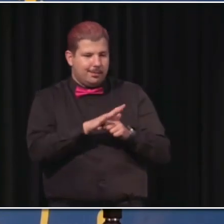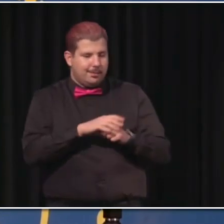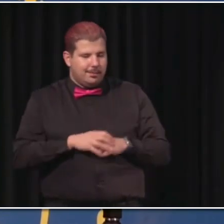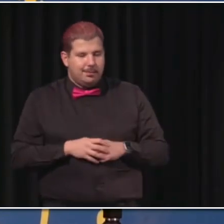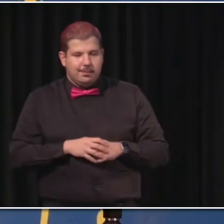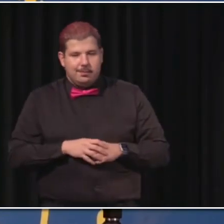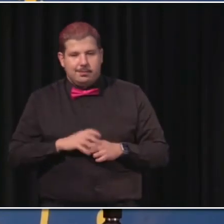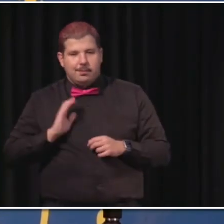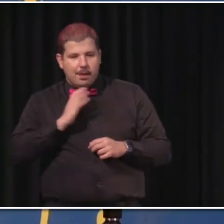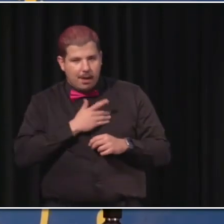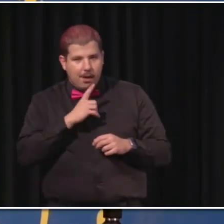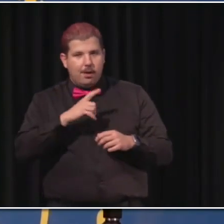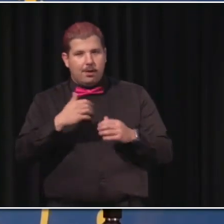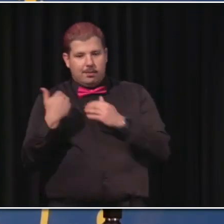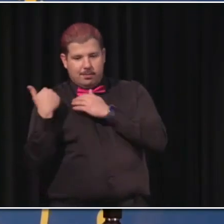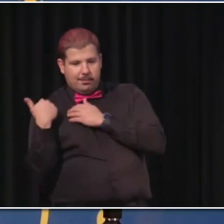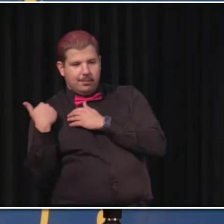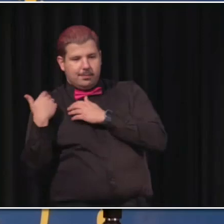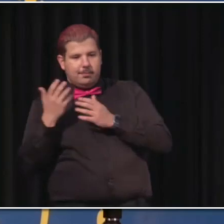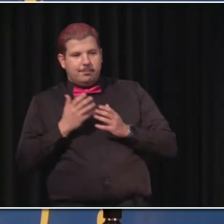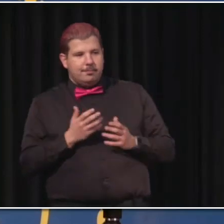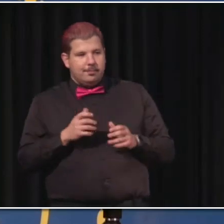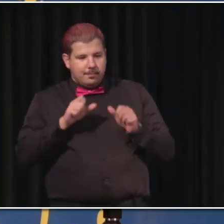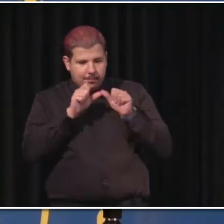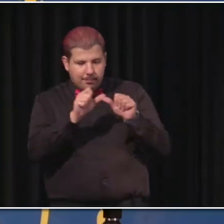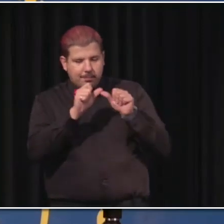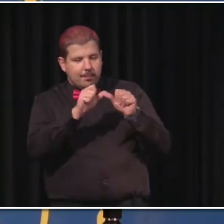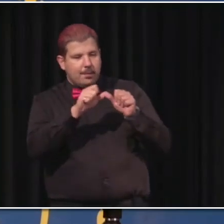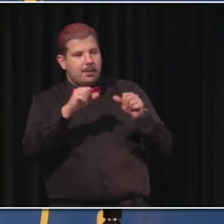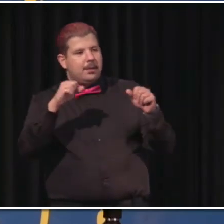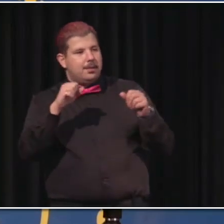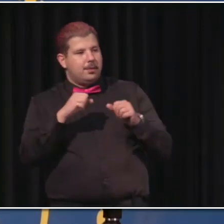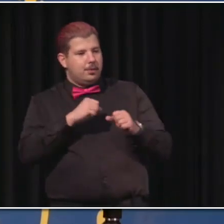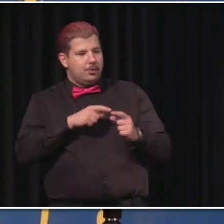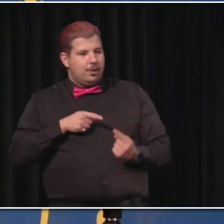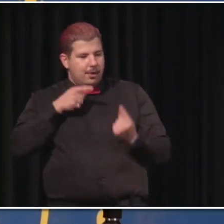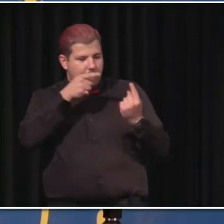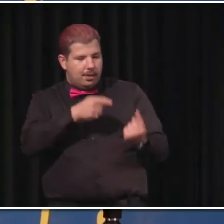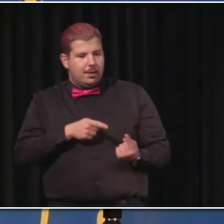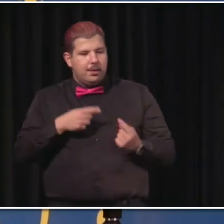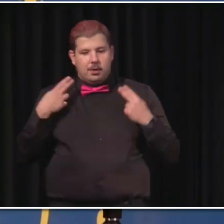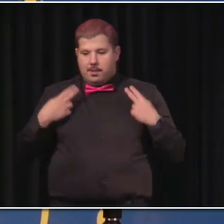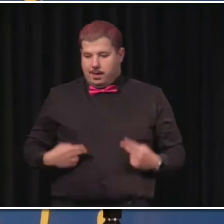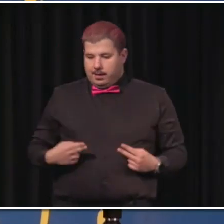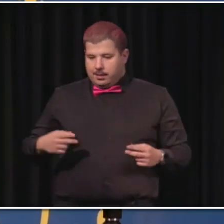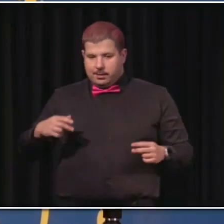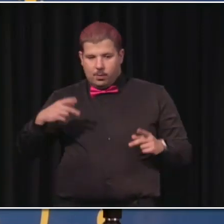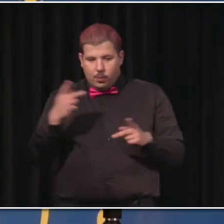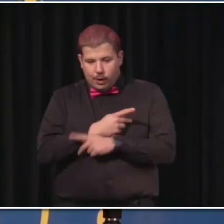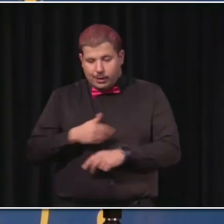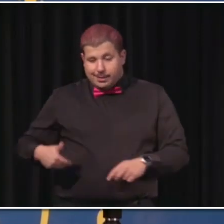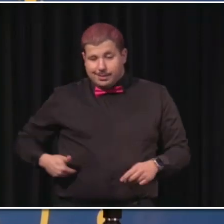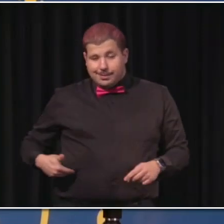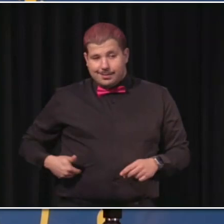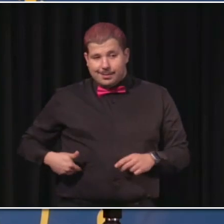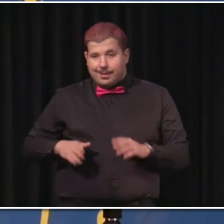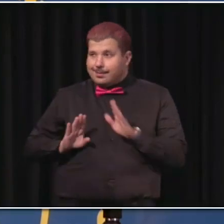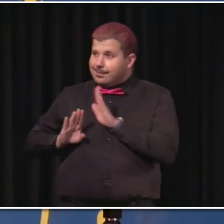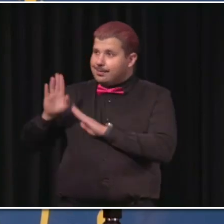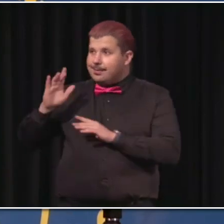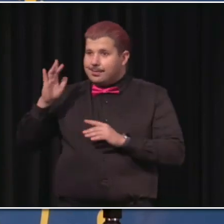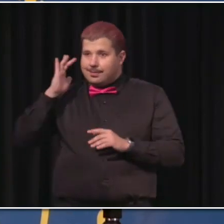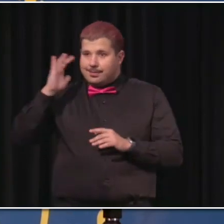responsibility to carry the torch in America's ongoing struggle between humanity's worst instincts and our highest